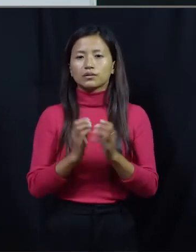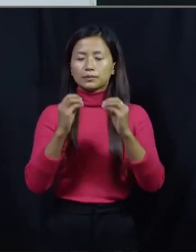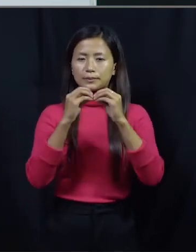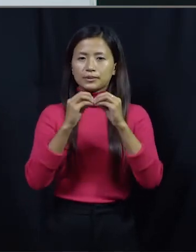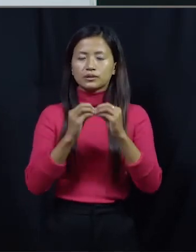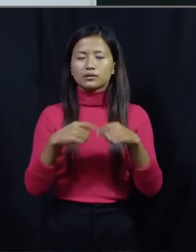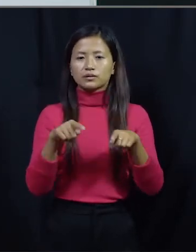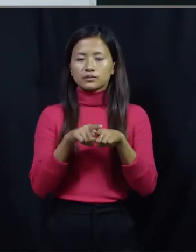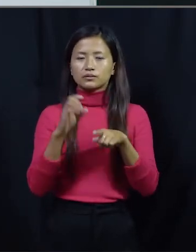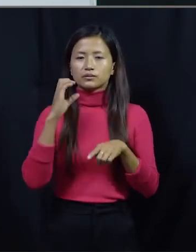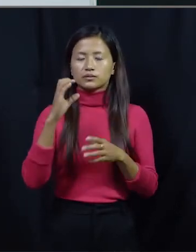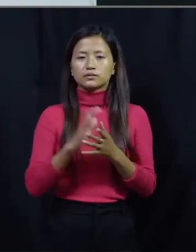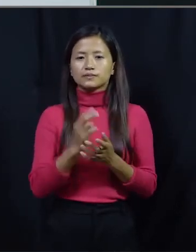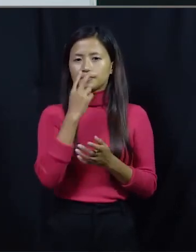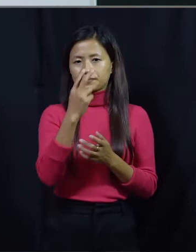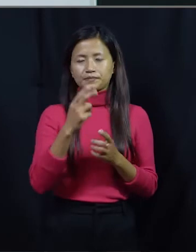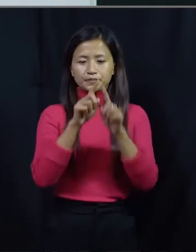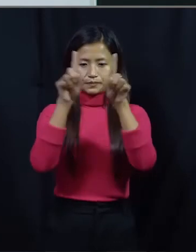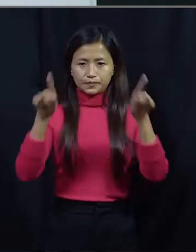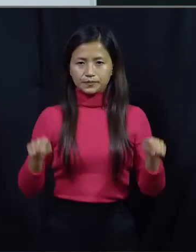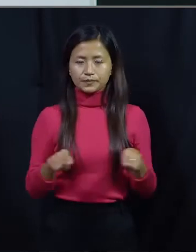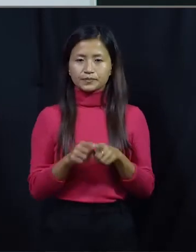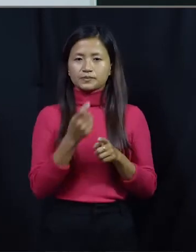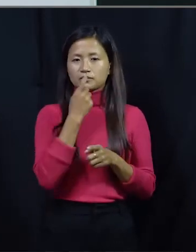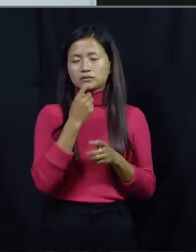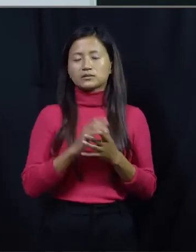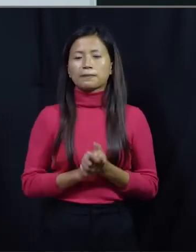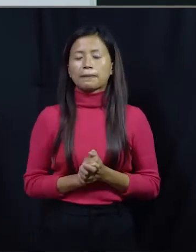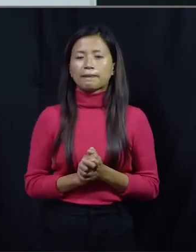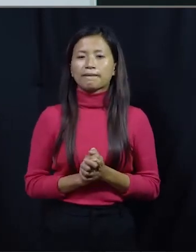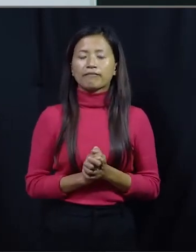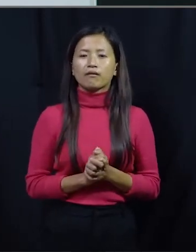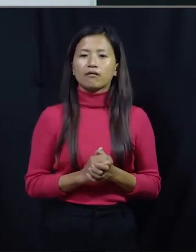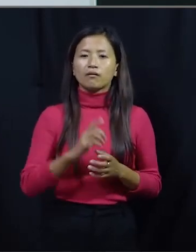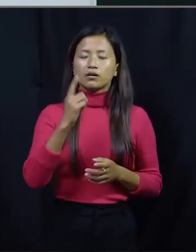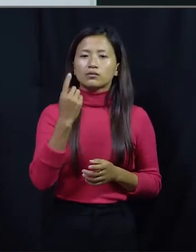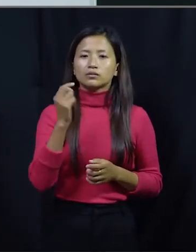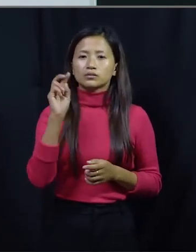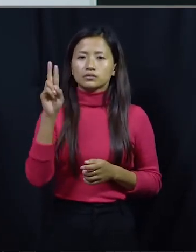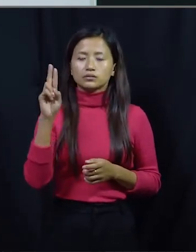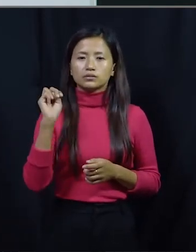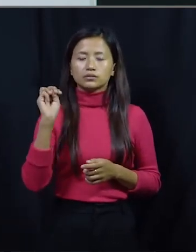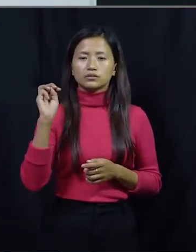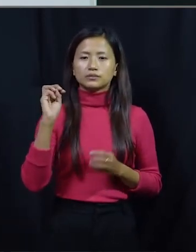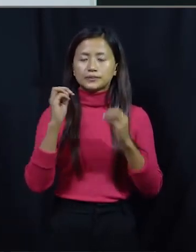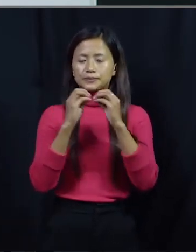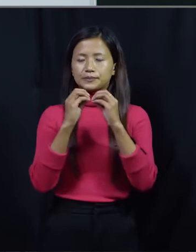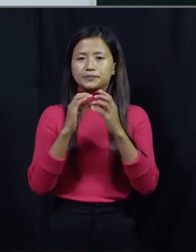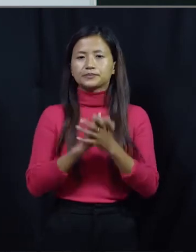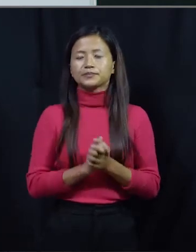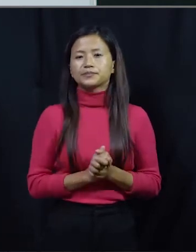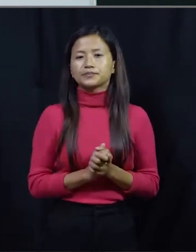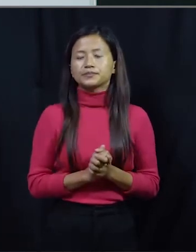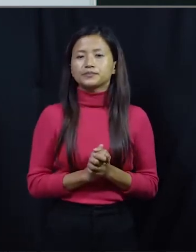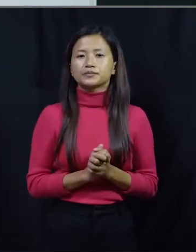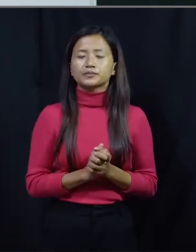B, and here C. C 1, 2, B. This is